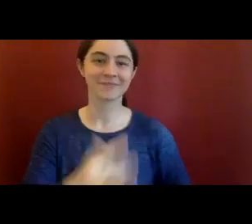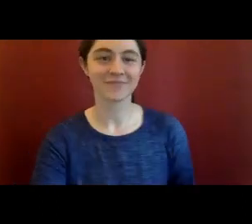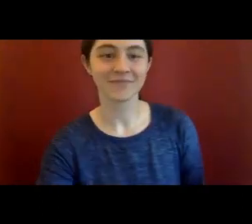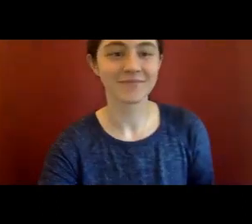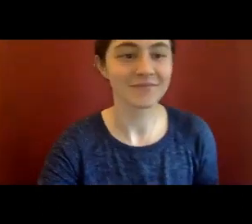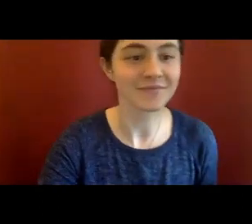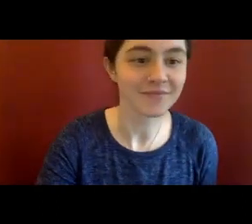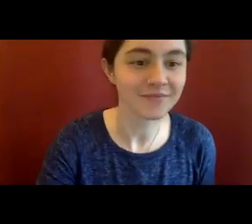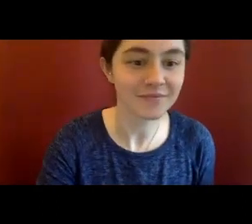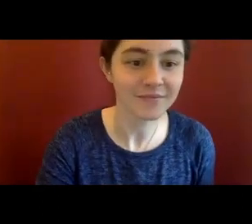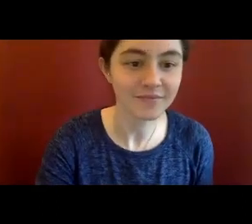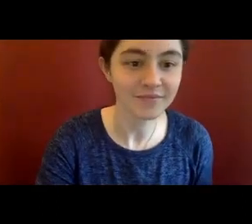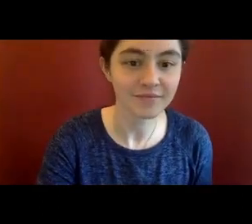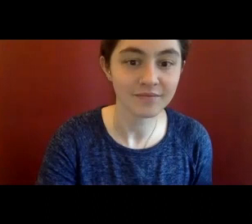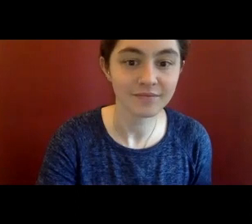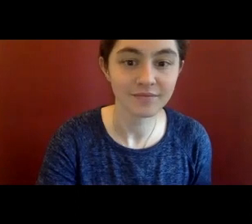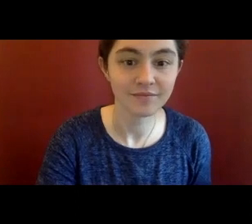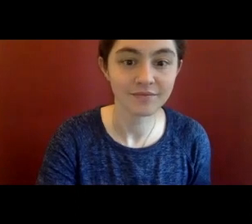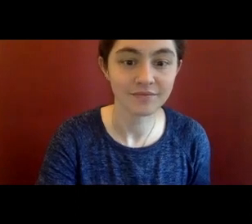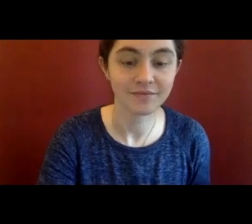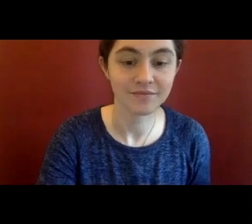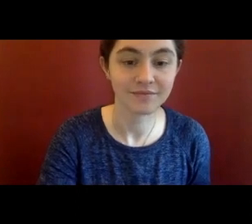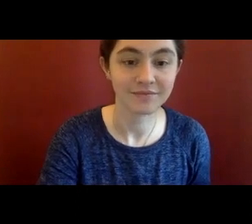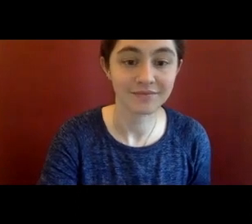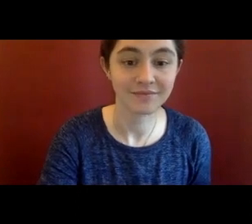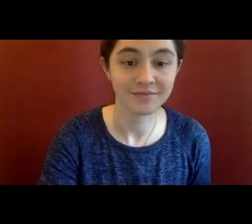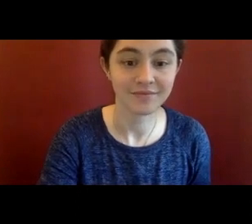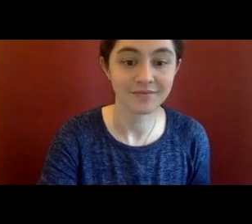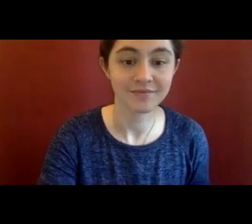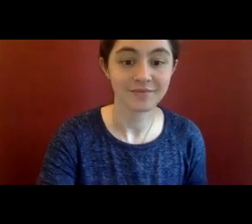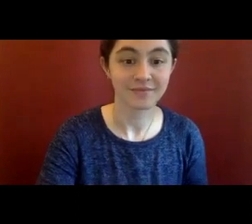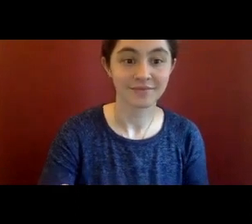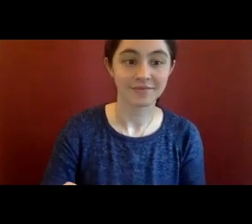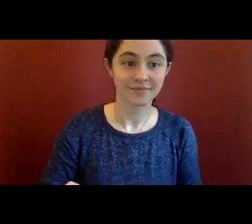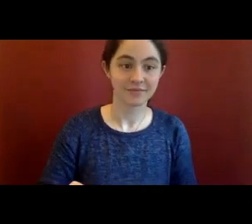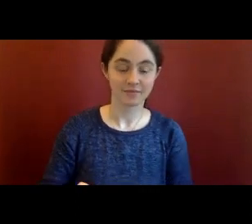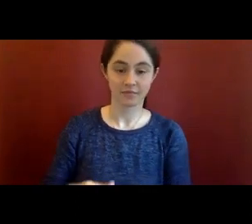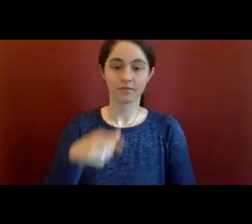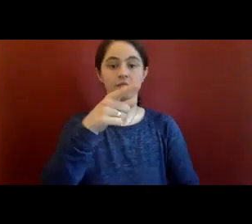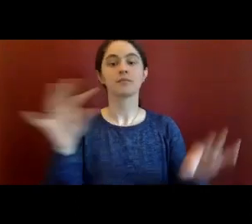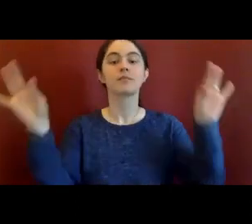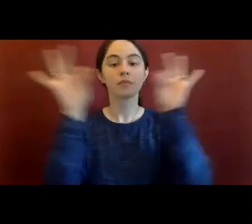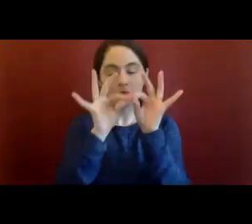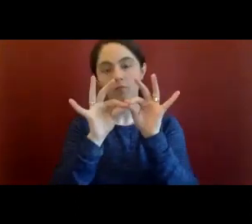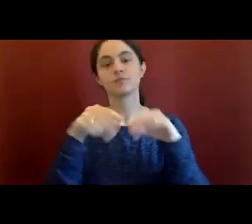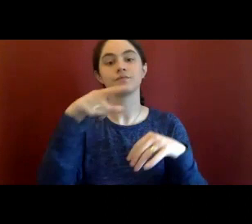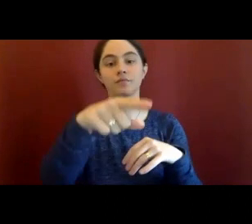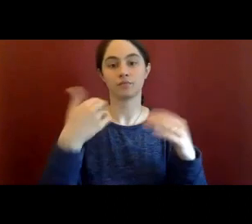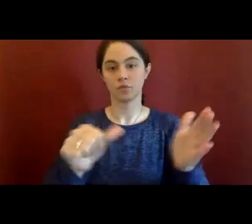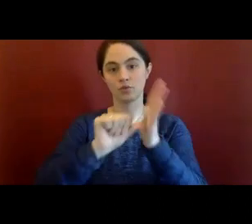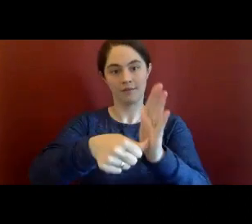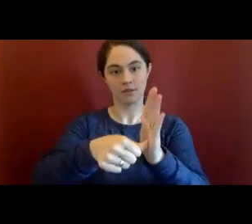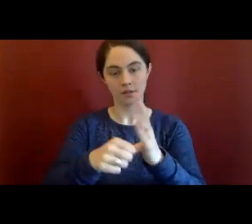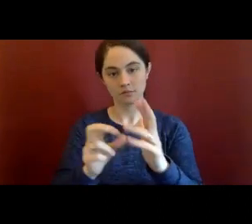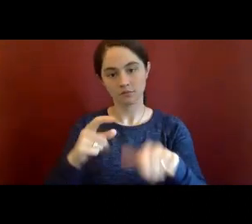So on this slide, I just wanted to emphasize that we should be respectful of everybody's time. We'll wrap